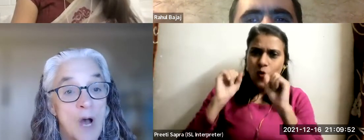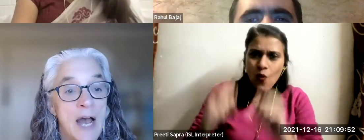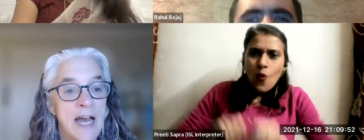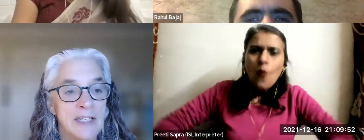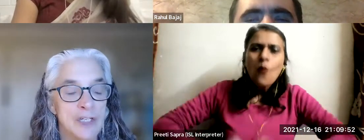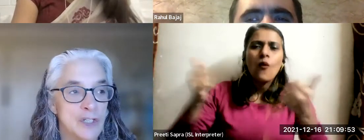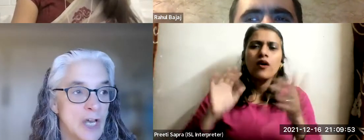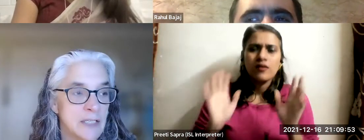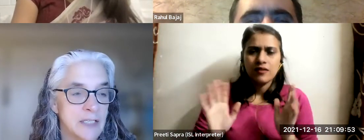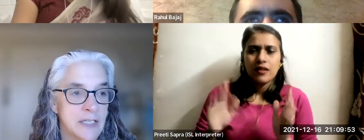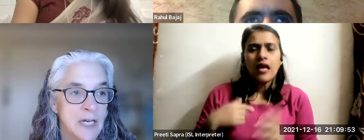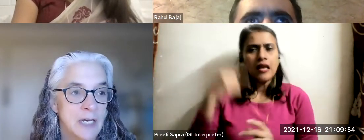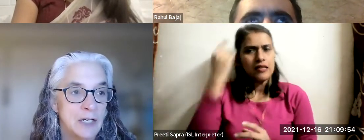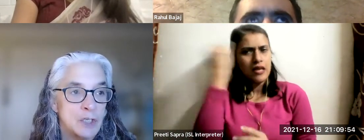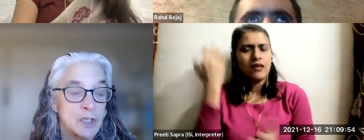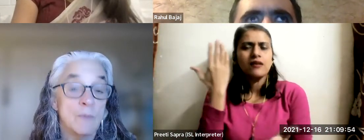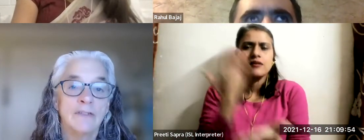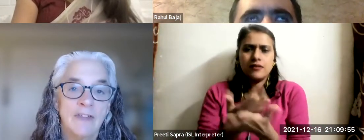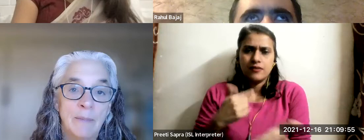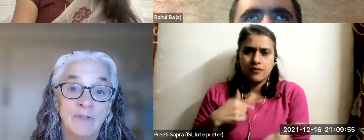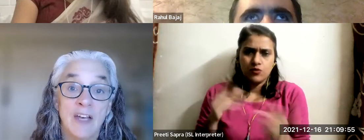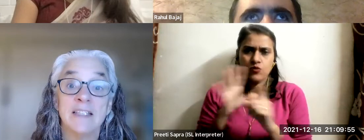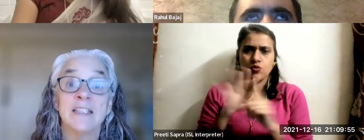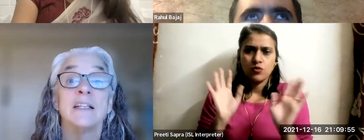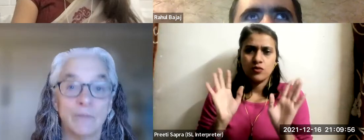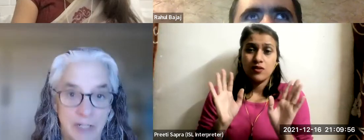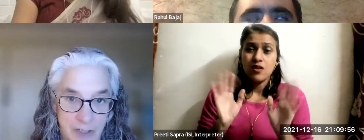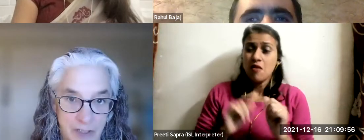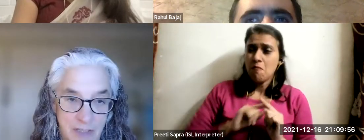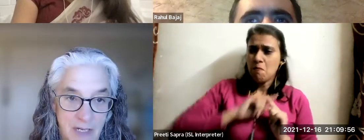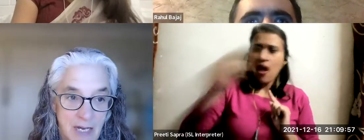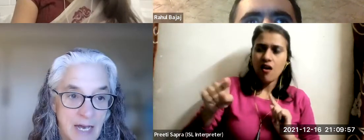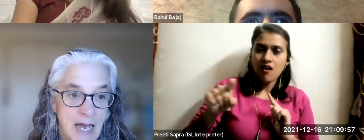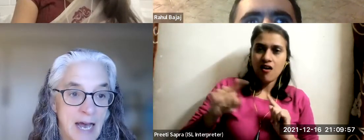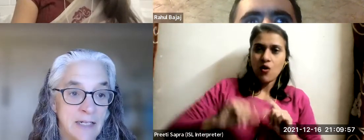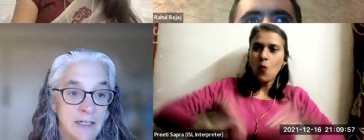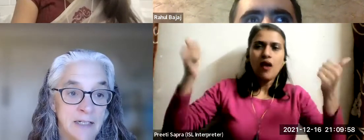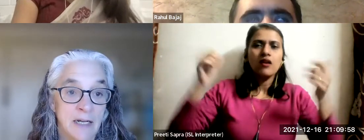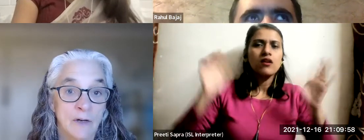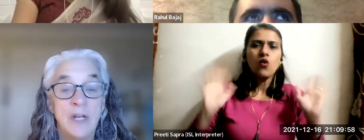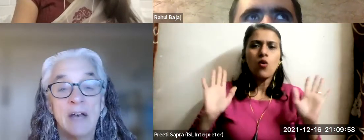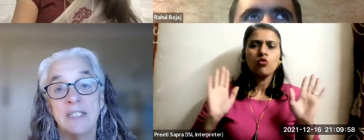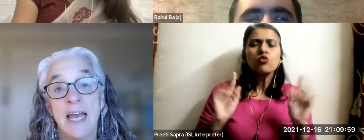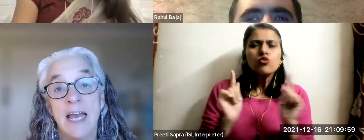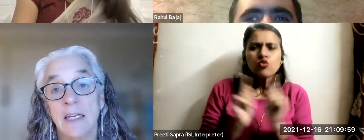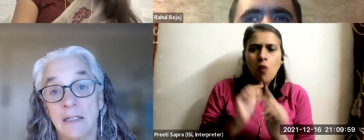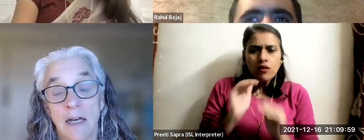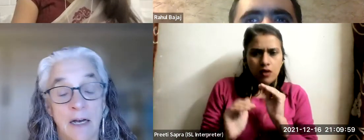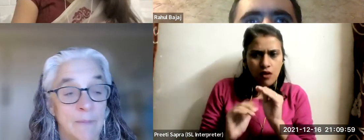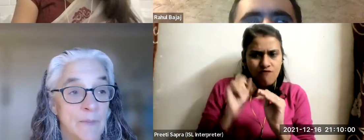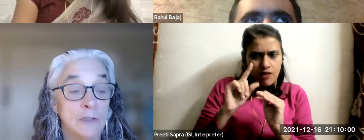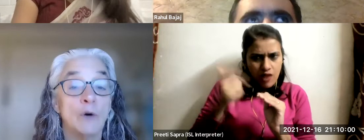is why I suggest small steps and celebrations. And we have a